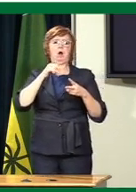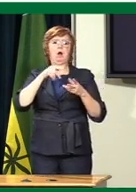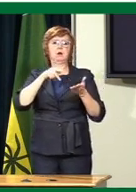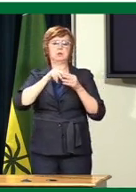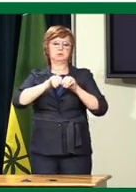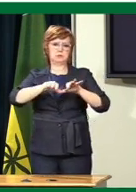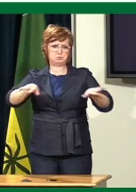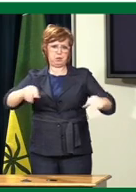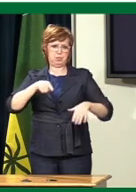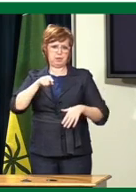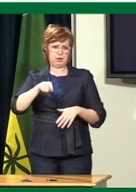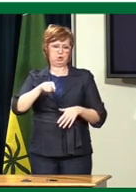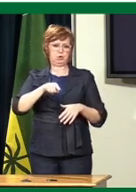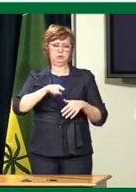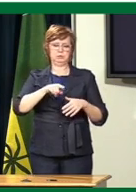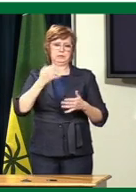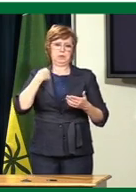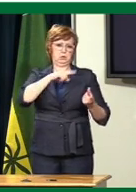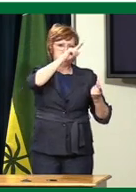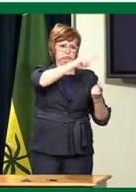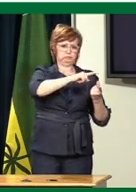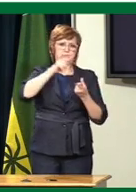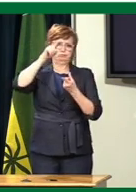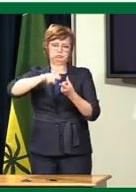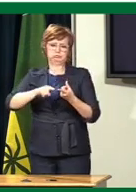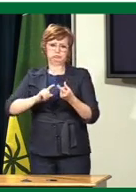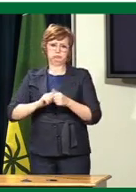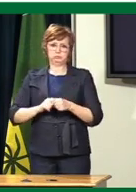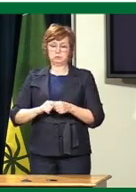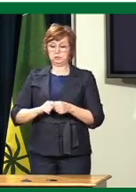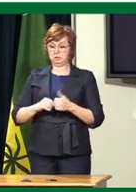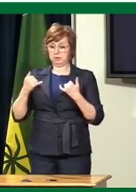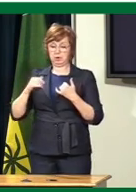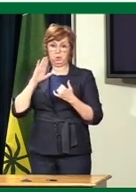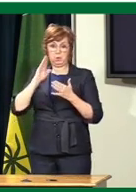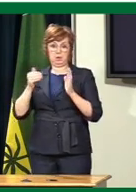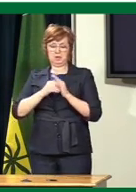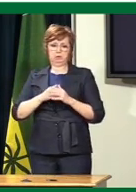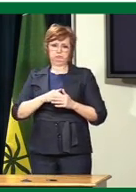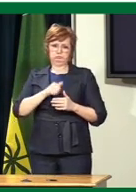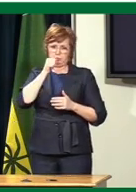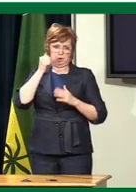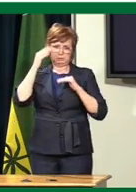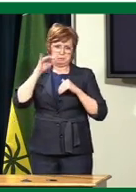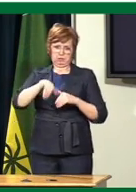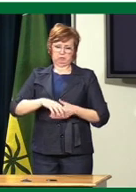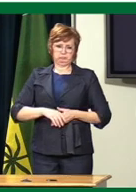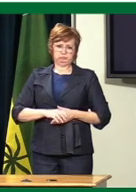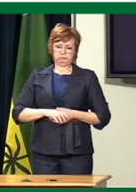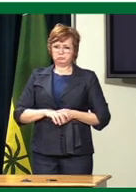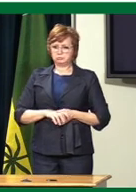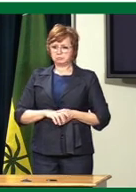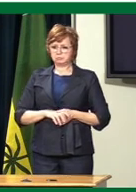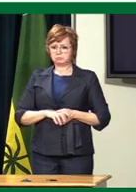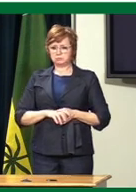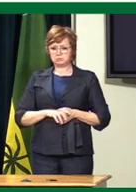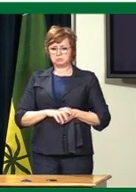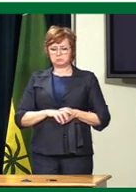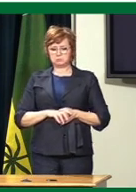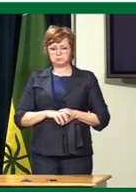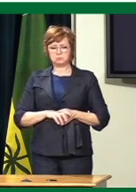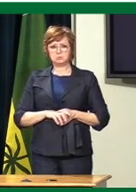expect that we would not see a situation where, first of all, we should all behave in a way that even if we